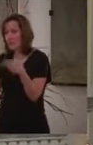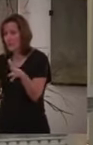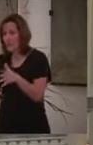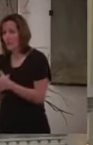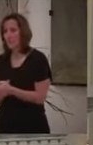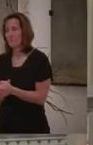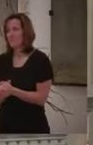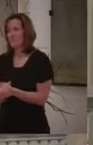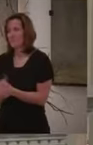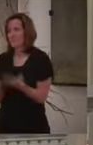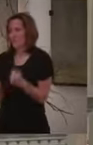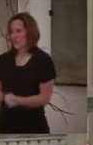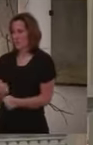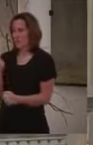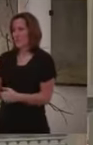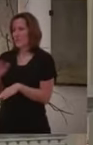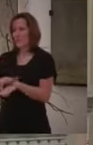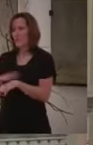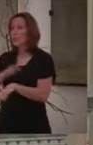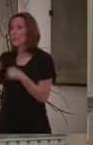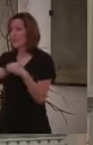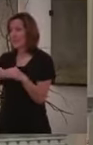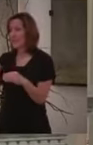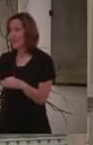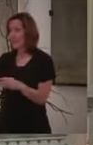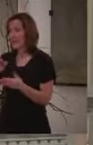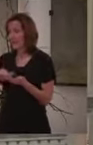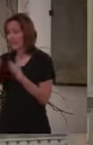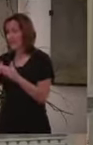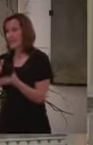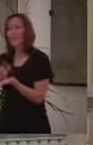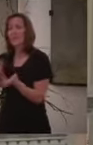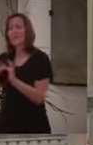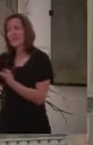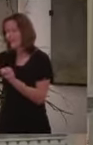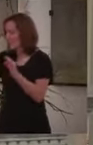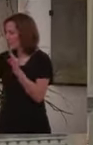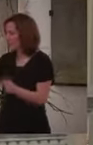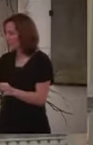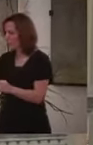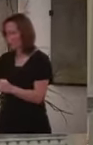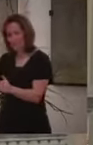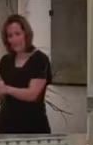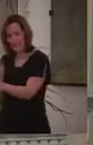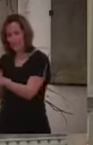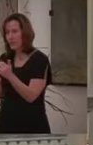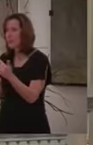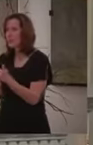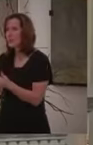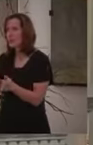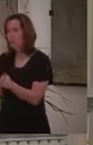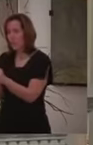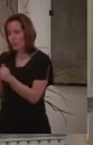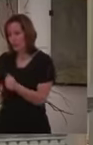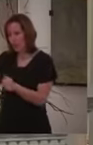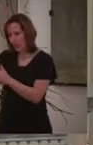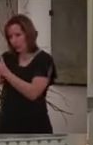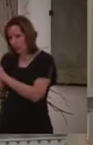In spite of threats and warnings about Jerusalem, Jesus is determined to follow through with God's